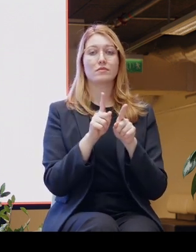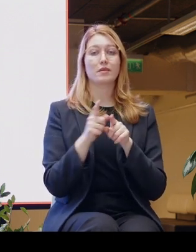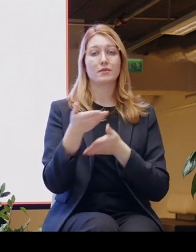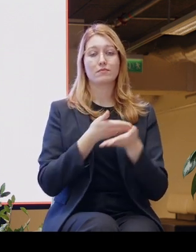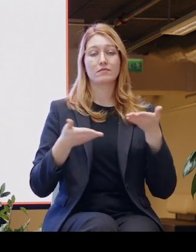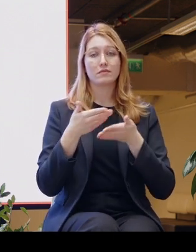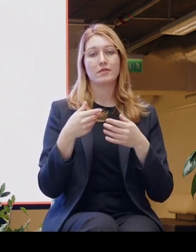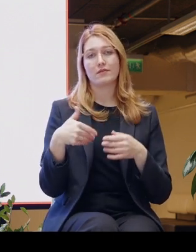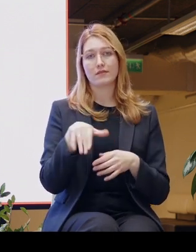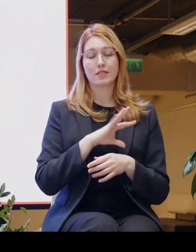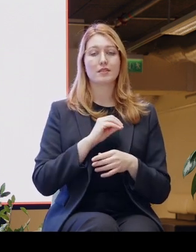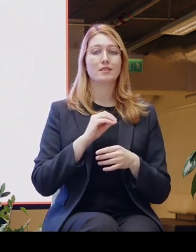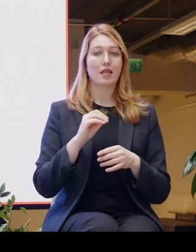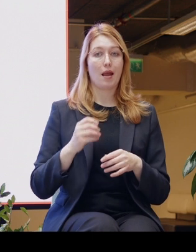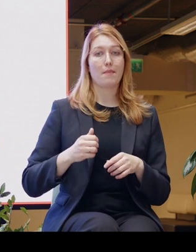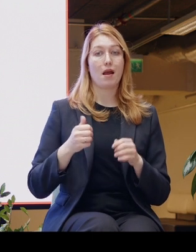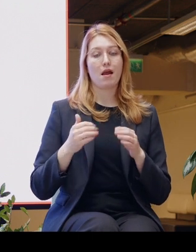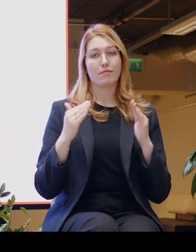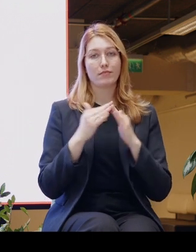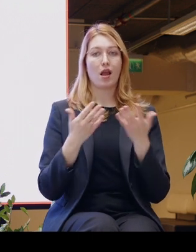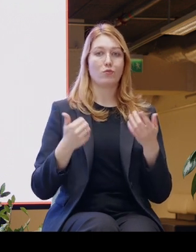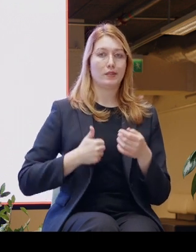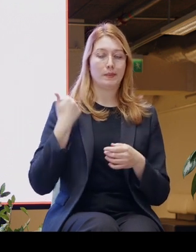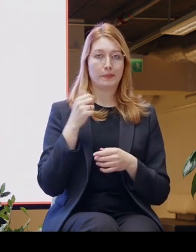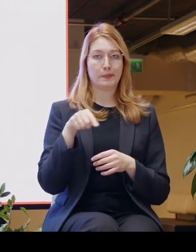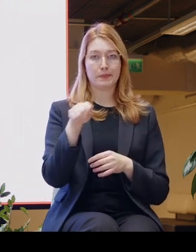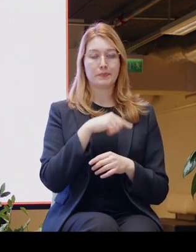cooperation with all the stakeholders.